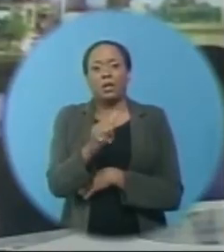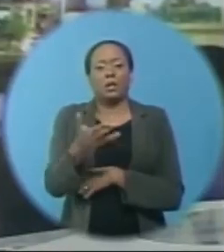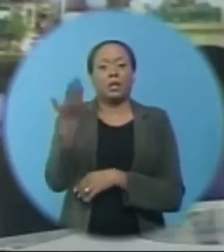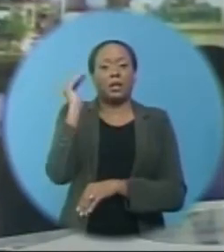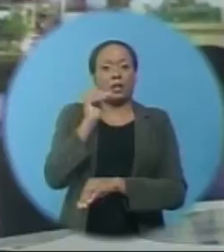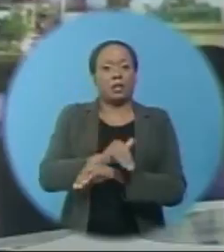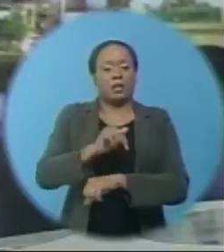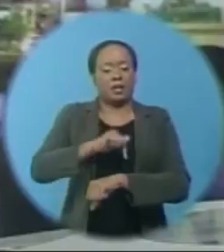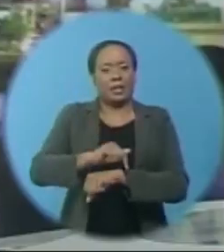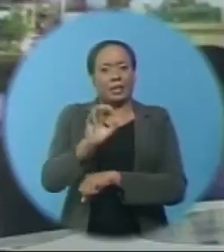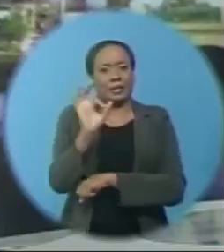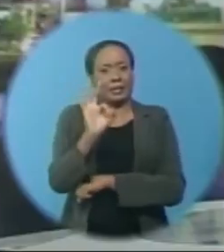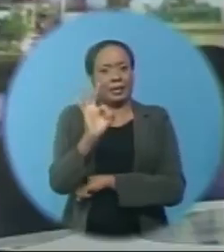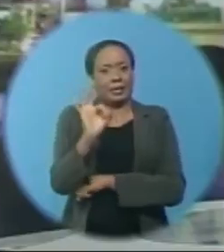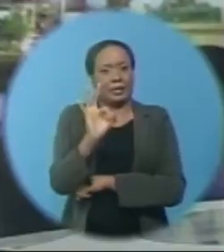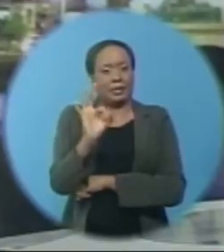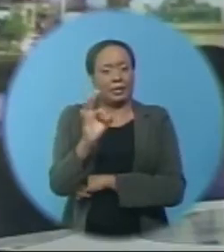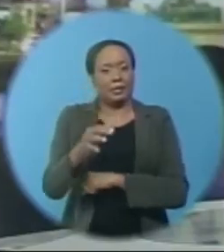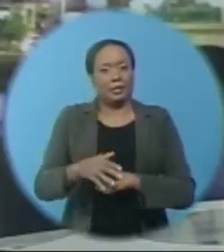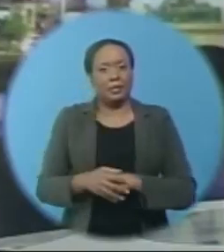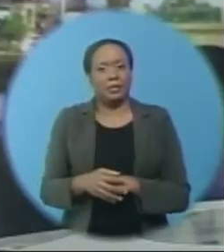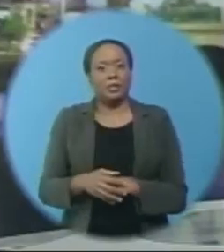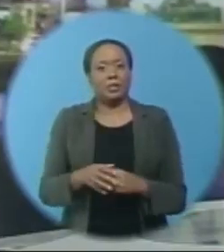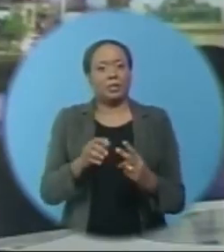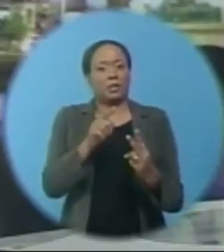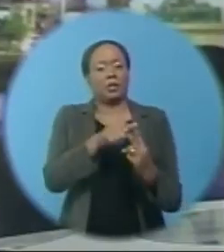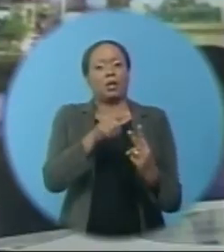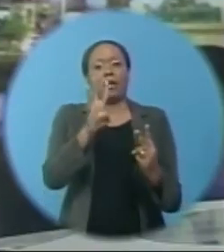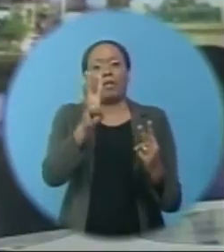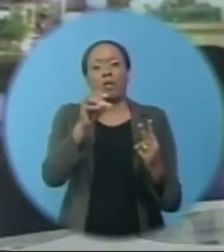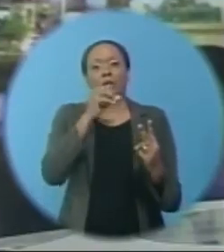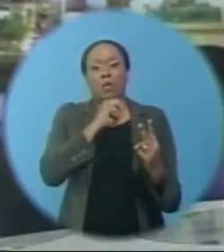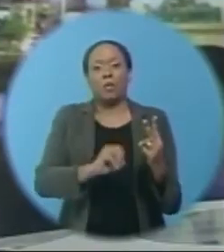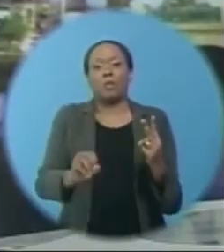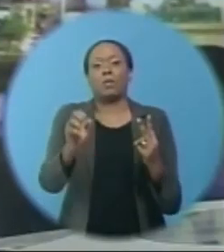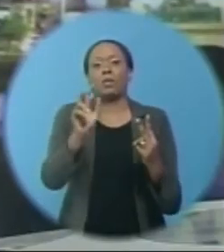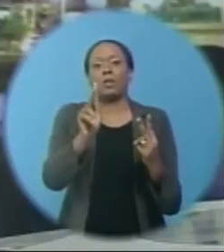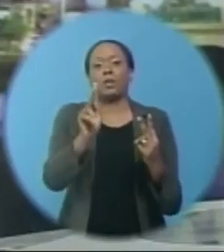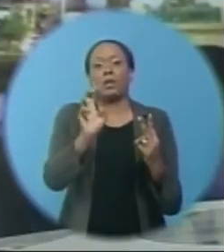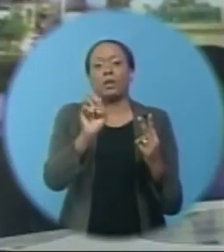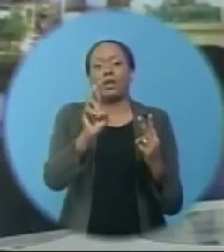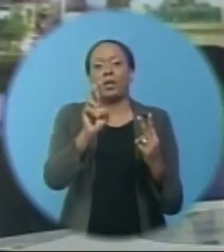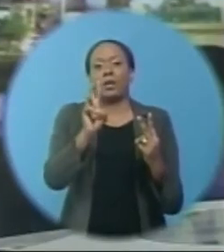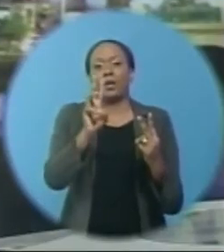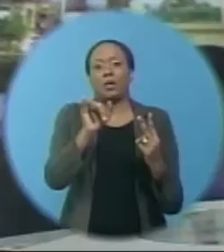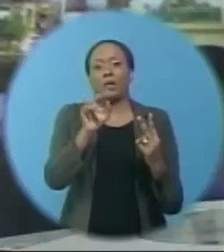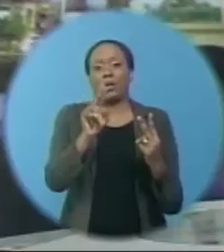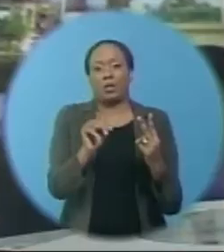last night. The wounded men have been identified as a 40-year-old Kerwin Delpiche